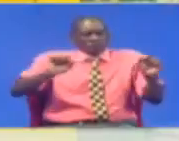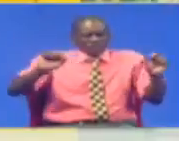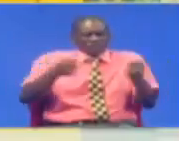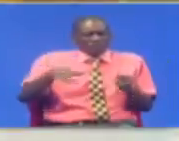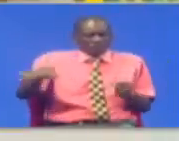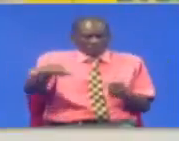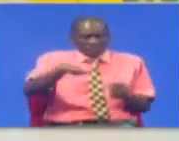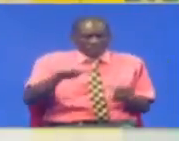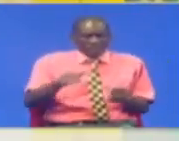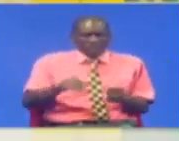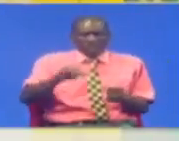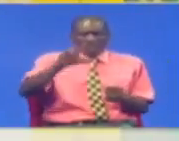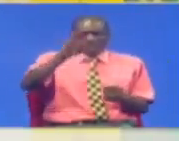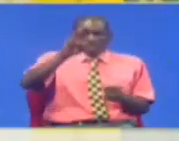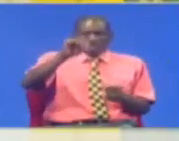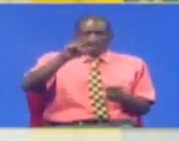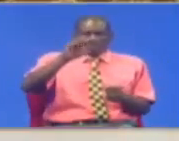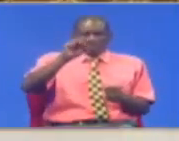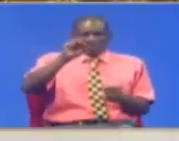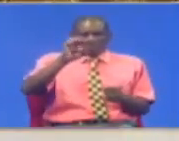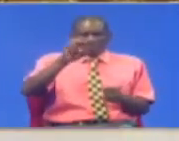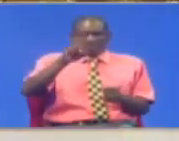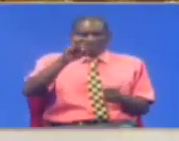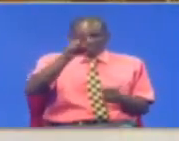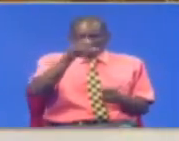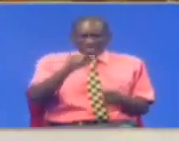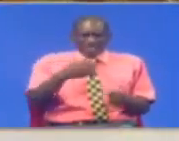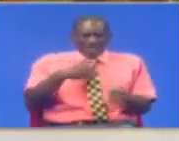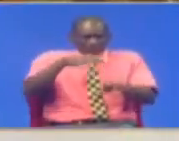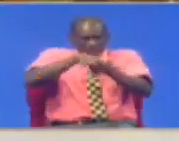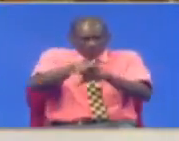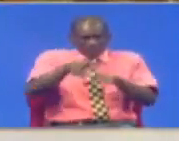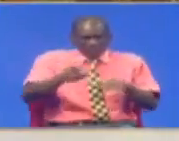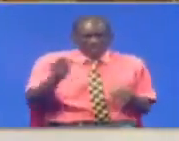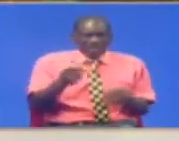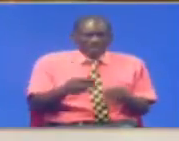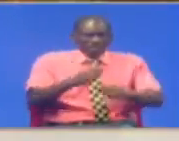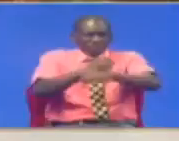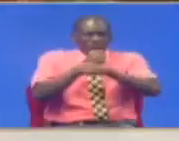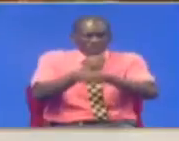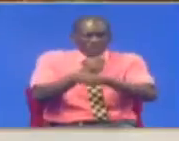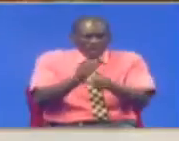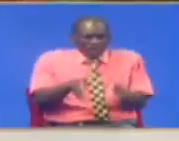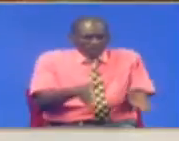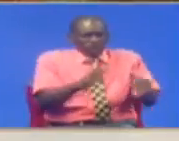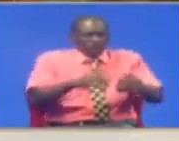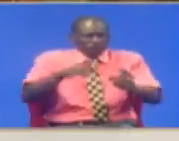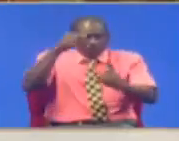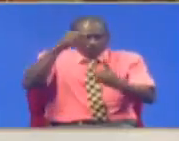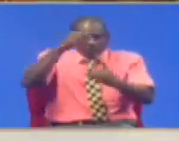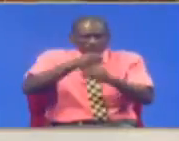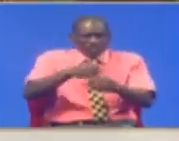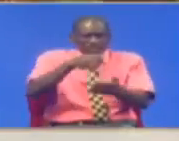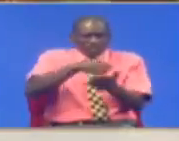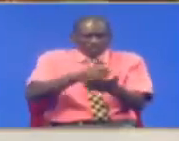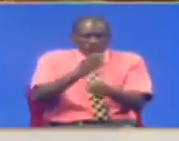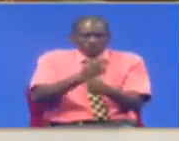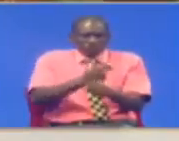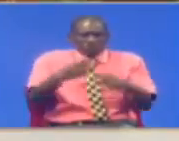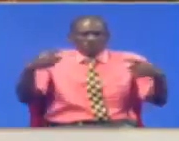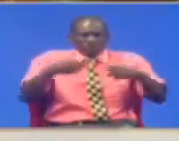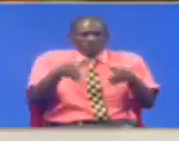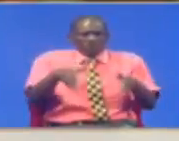Yoweri Museveni has his long tentacles in this country. Defending her methods of activism, including the use of profanities,